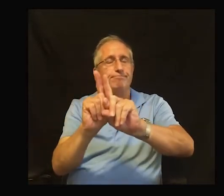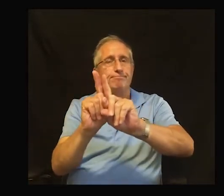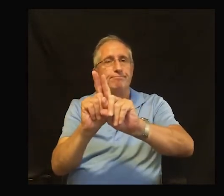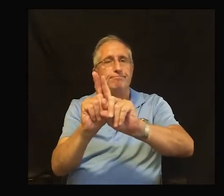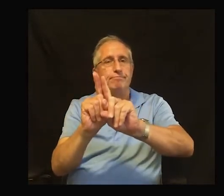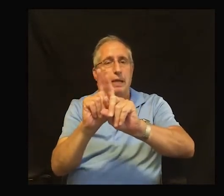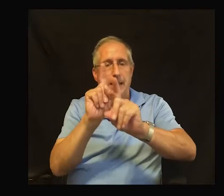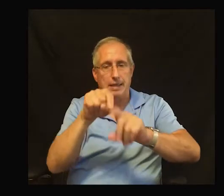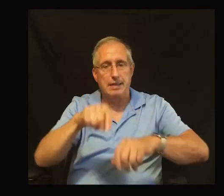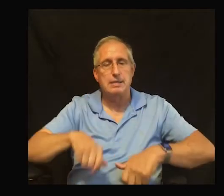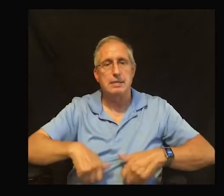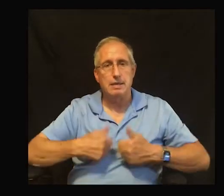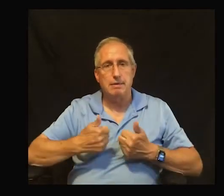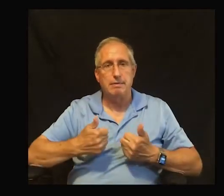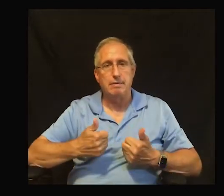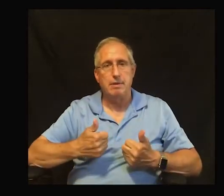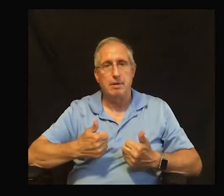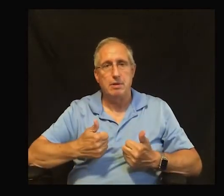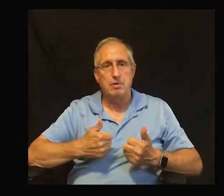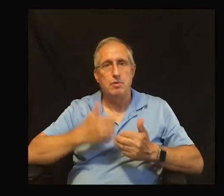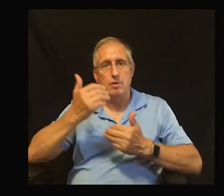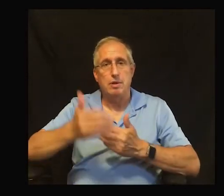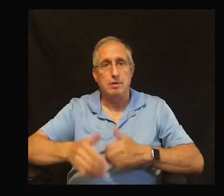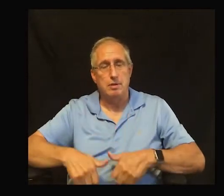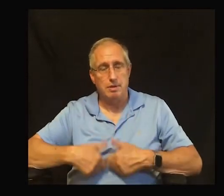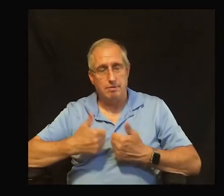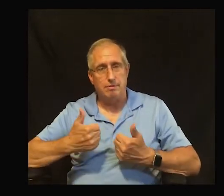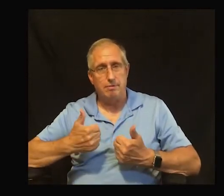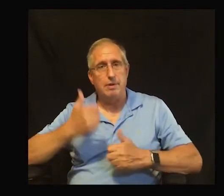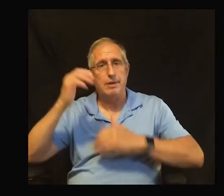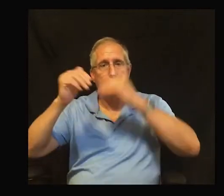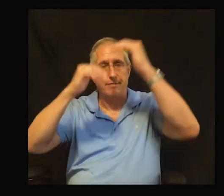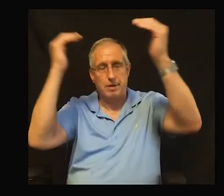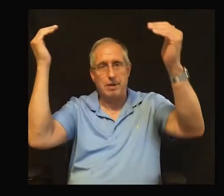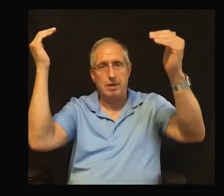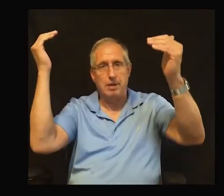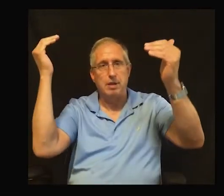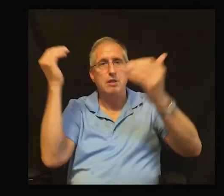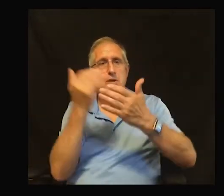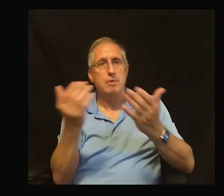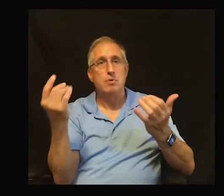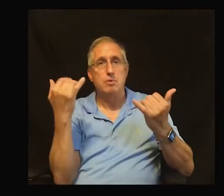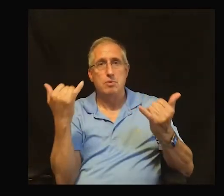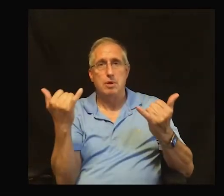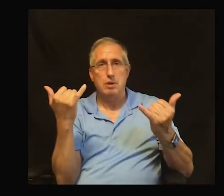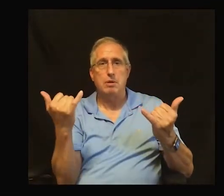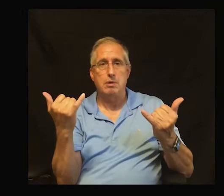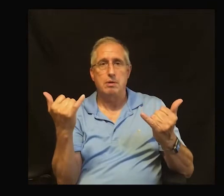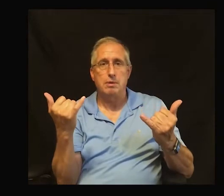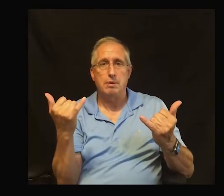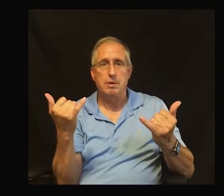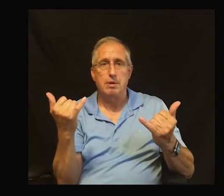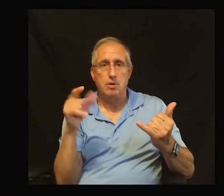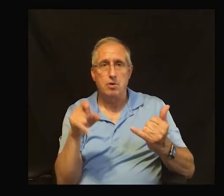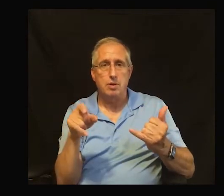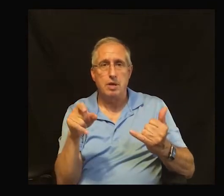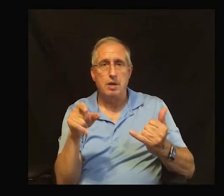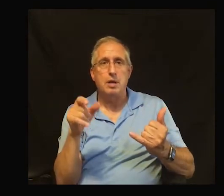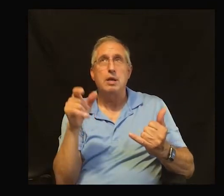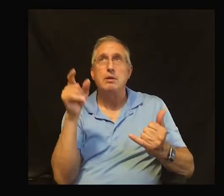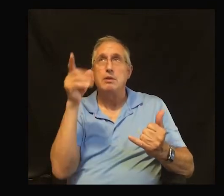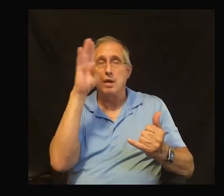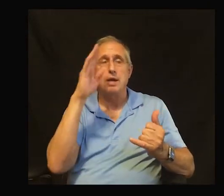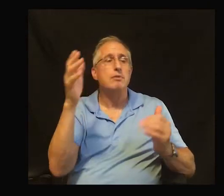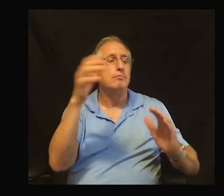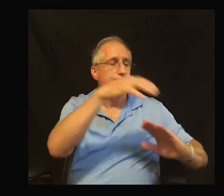through from this life to the next. And some of you today, you